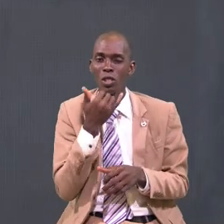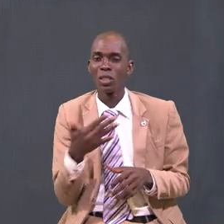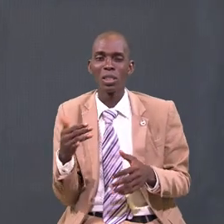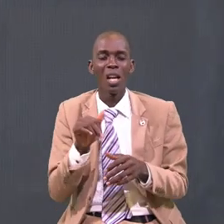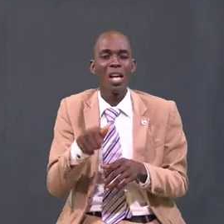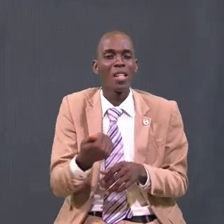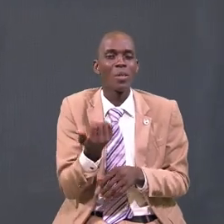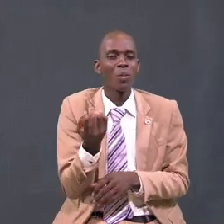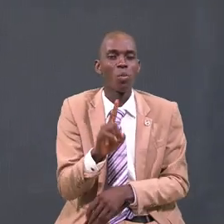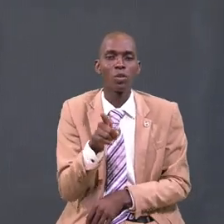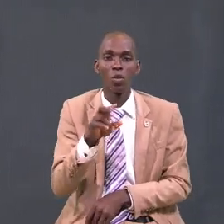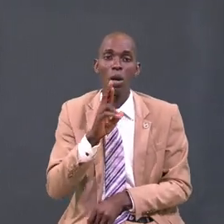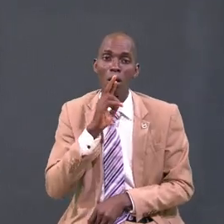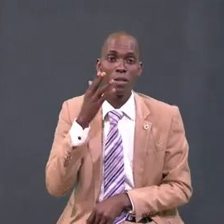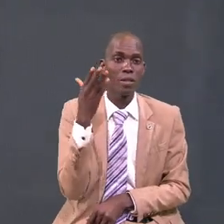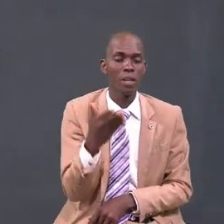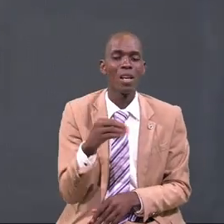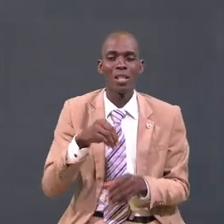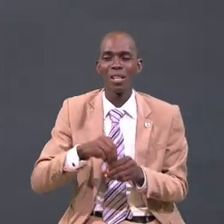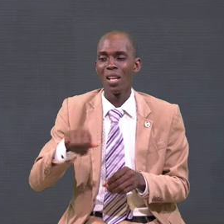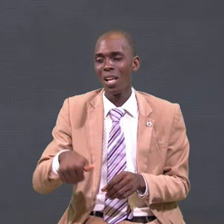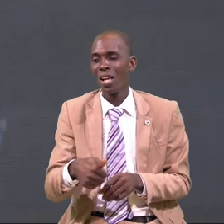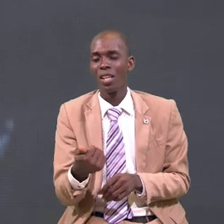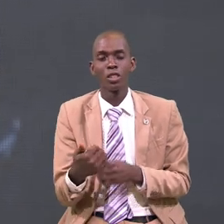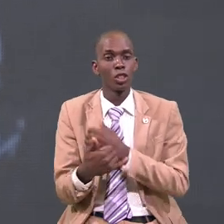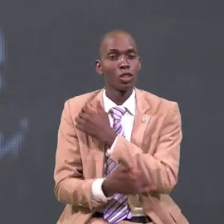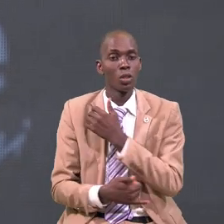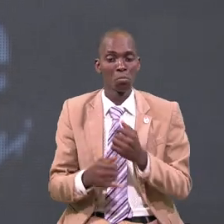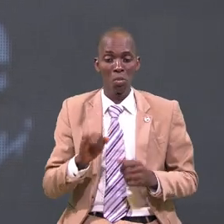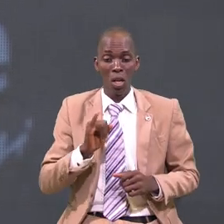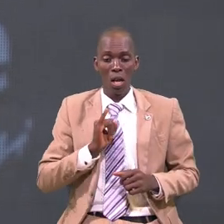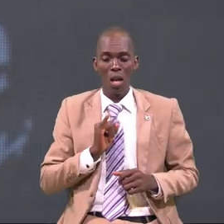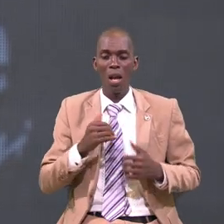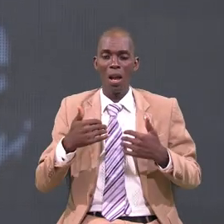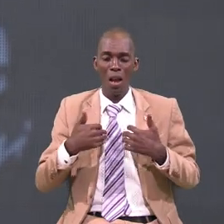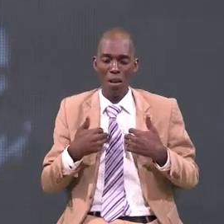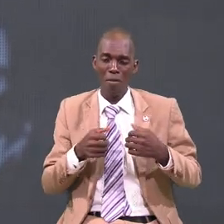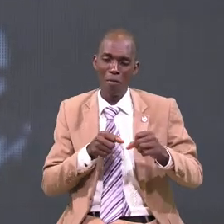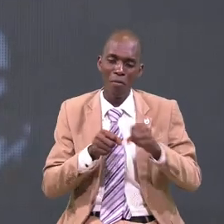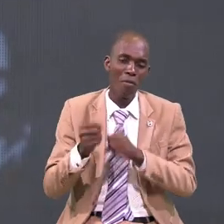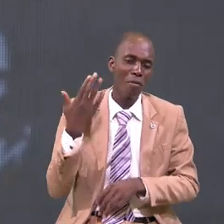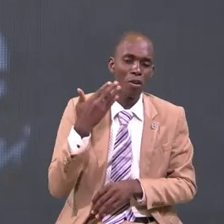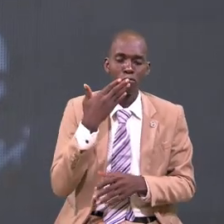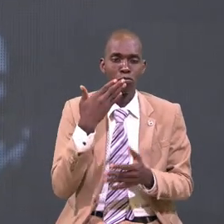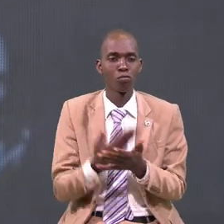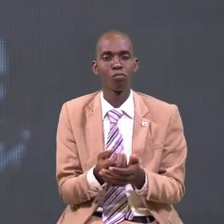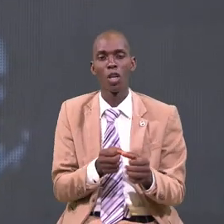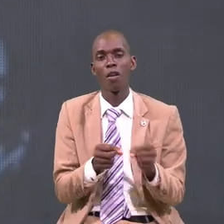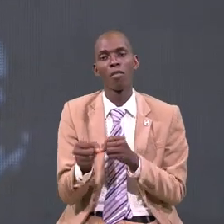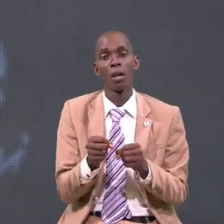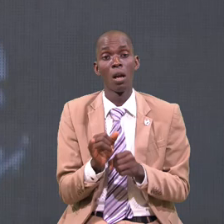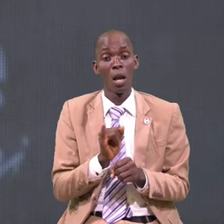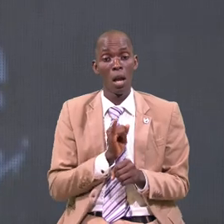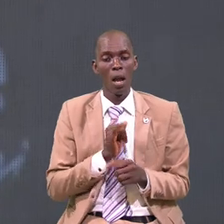country where you are, I have fought a good fight. I have